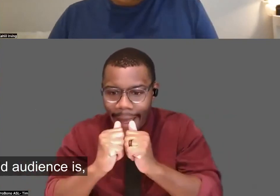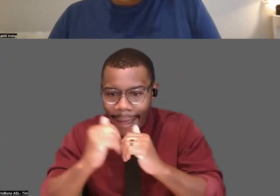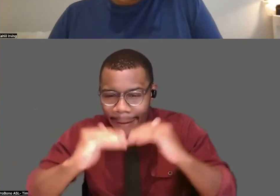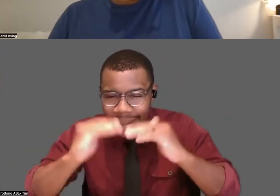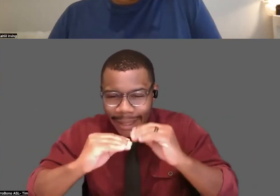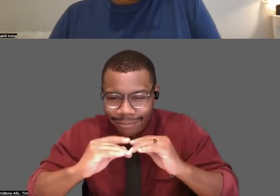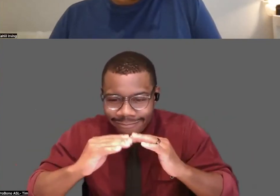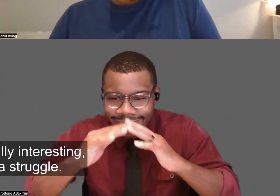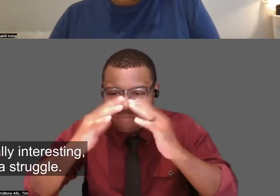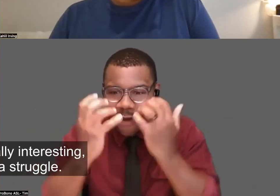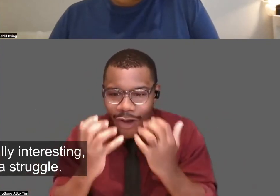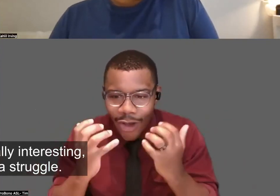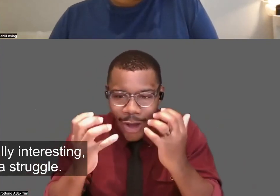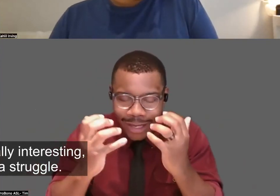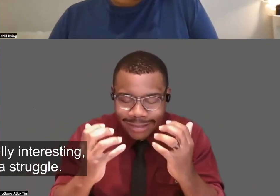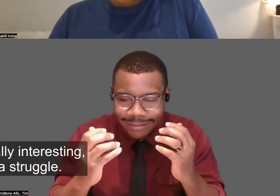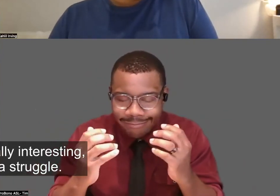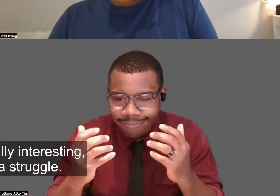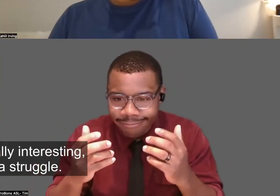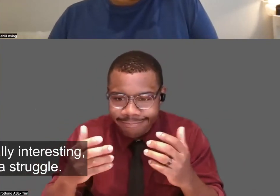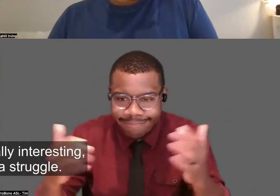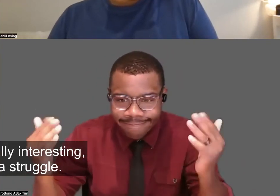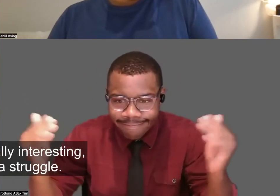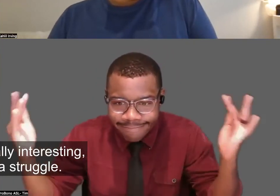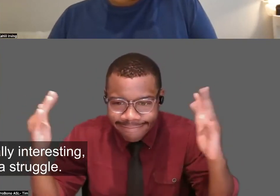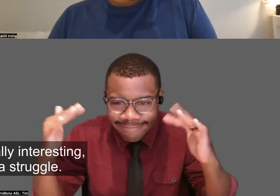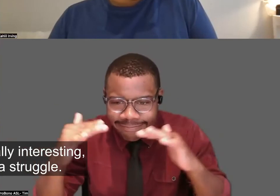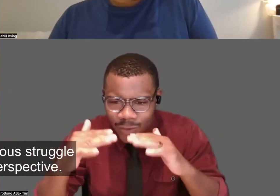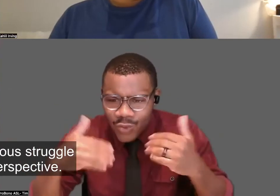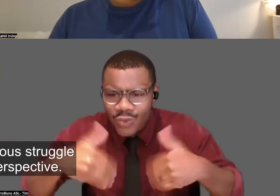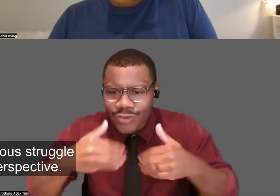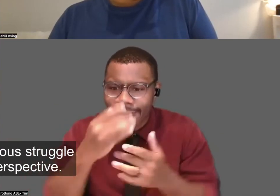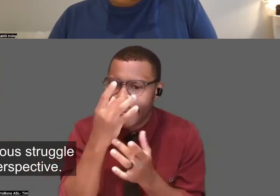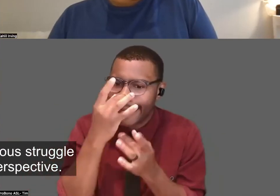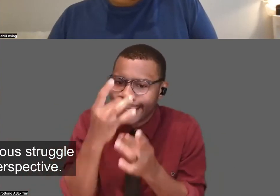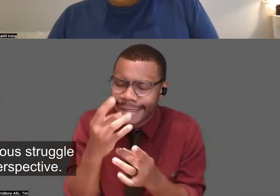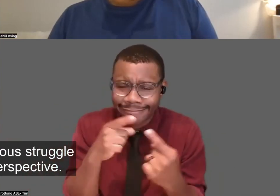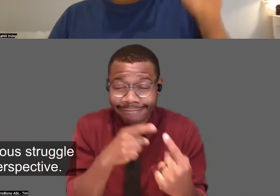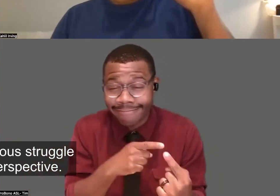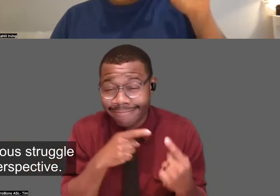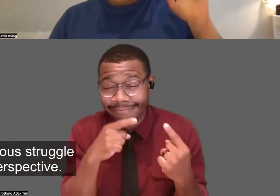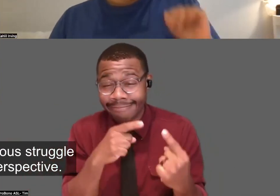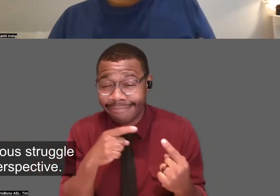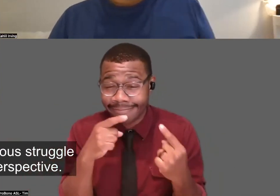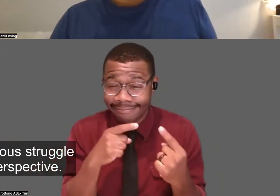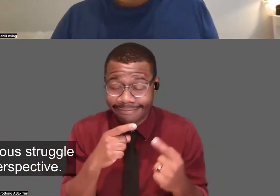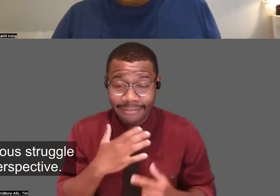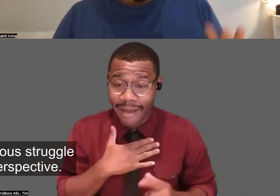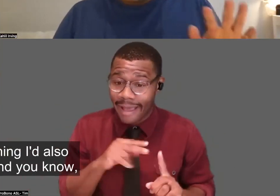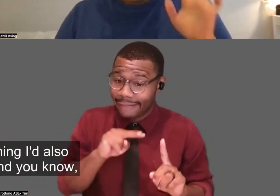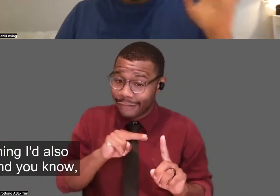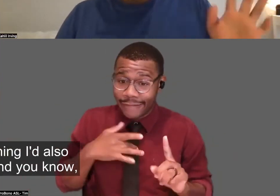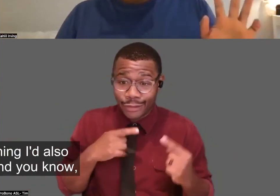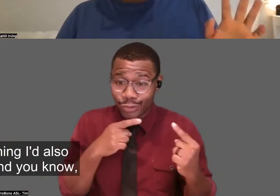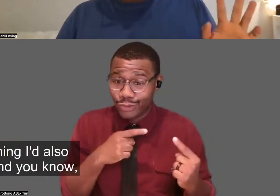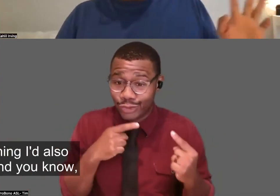is, it's really interesting because it's a struggle. It's a continuous struggle from my perspective. And